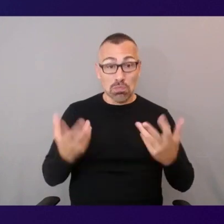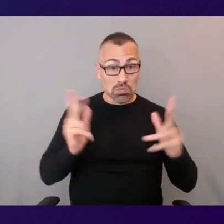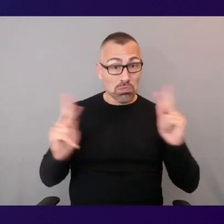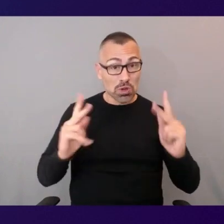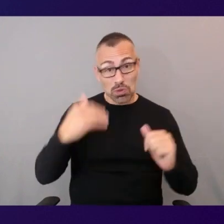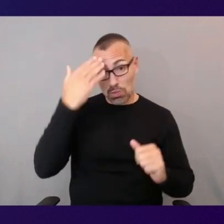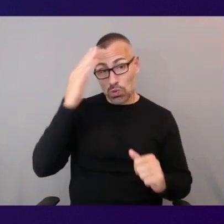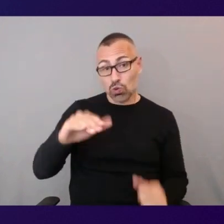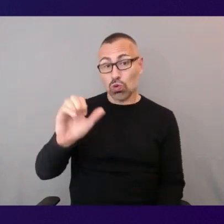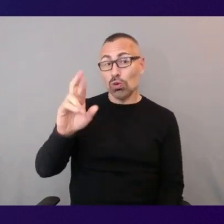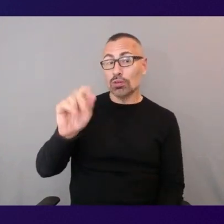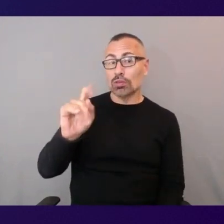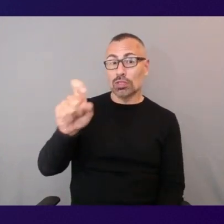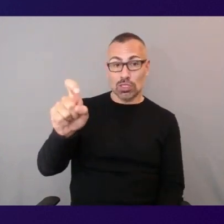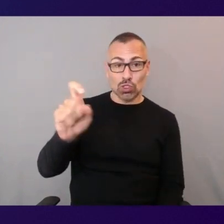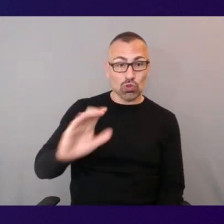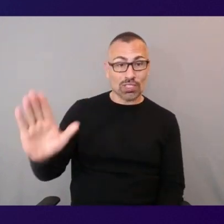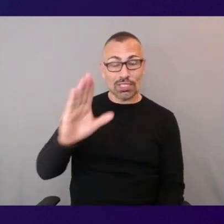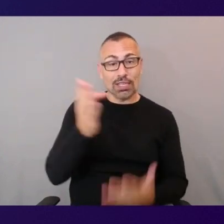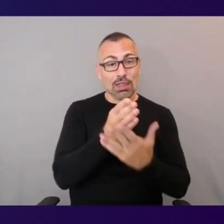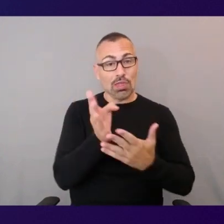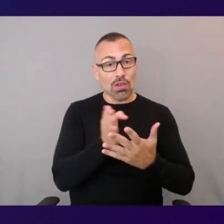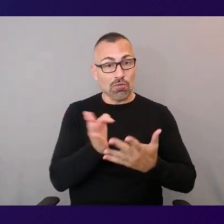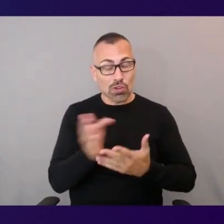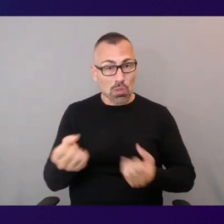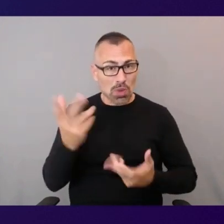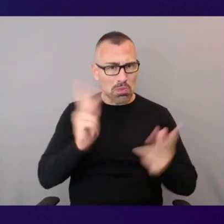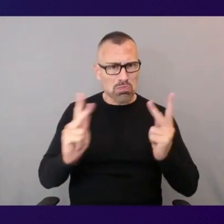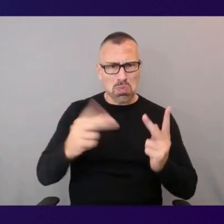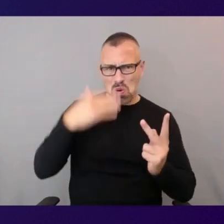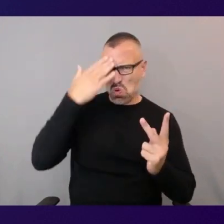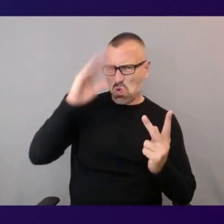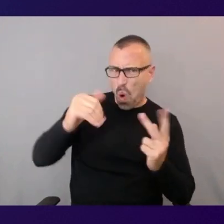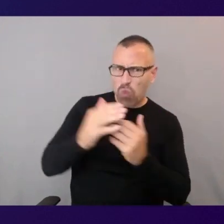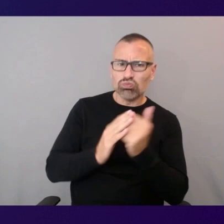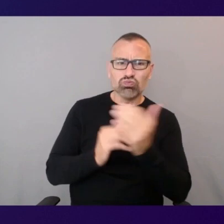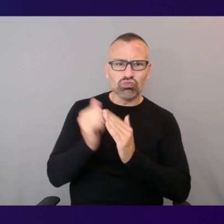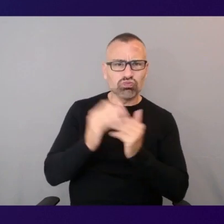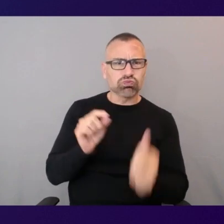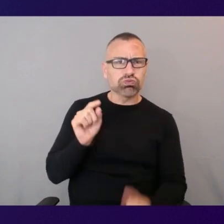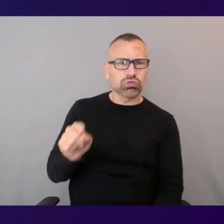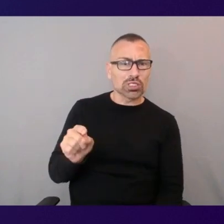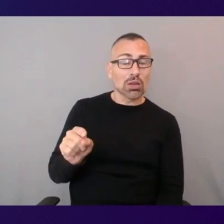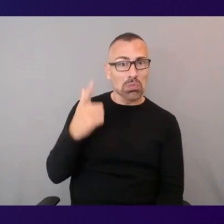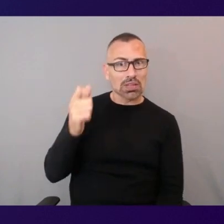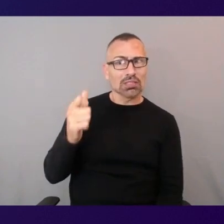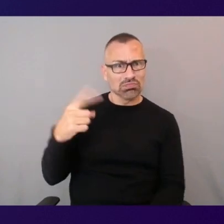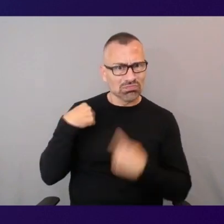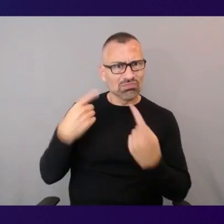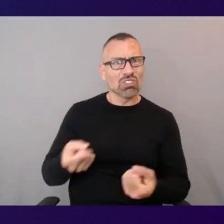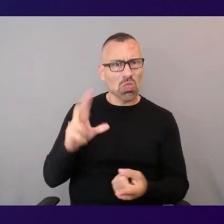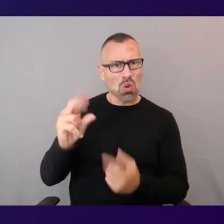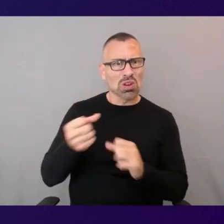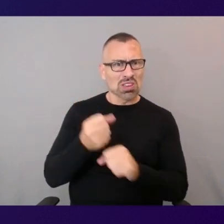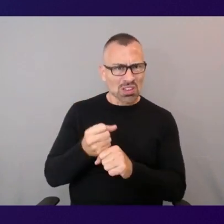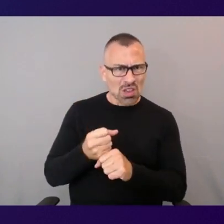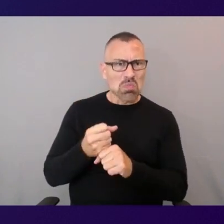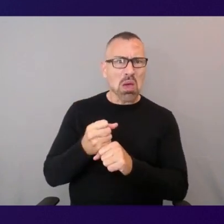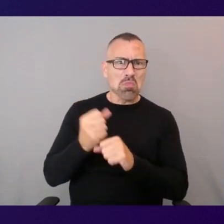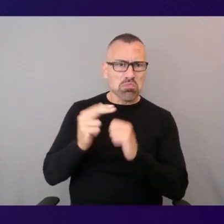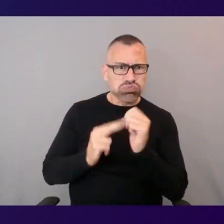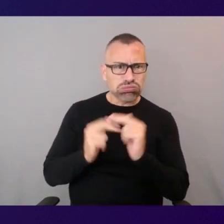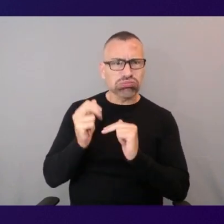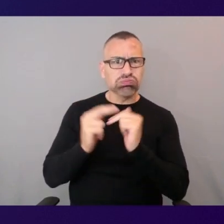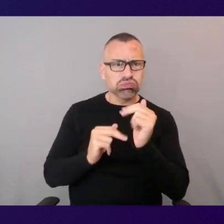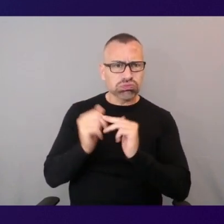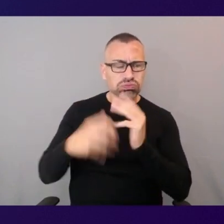enhancements, differentiators that Citrix has really made over I think it's like 30 years of their existence, right? So it is that